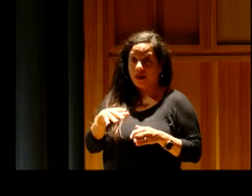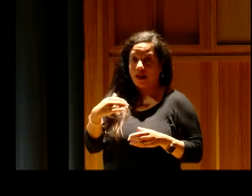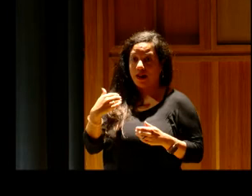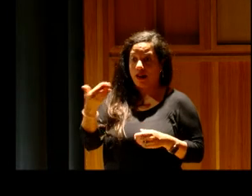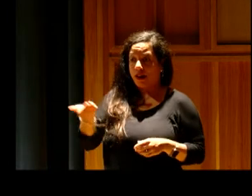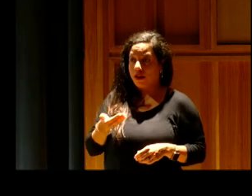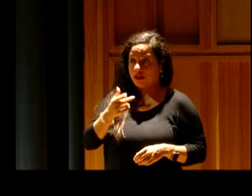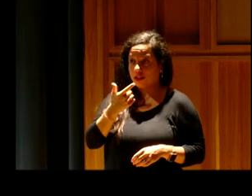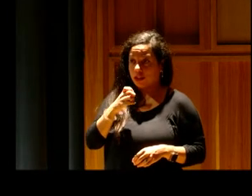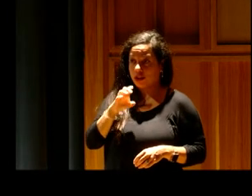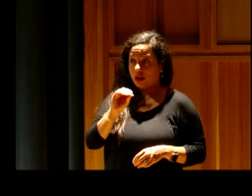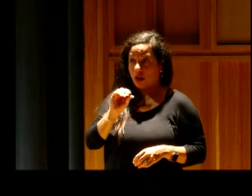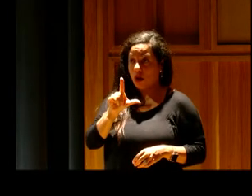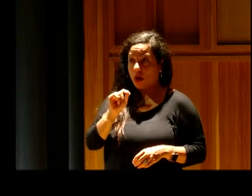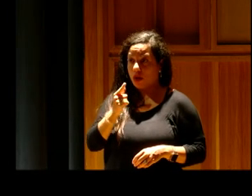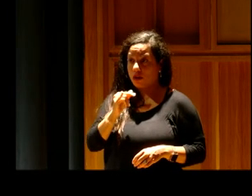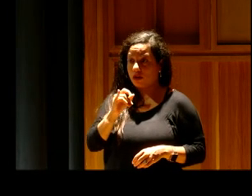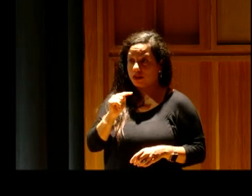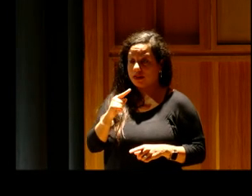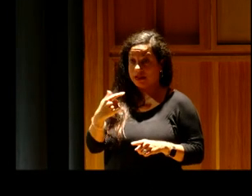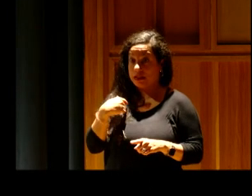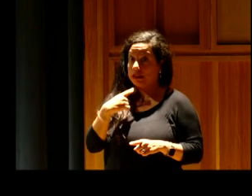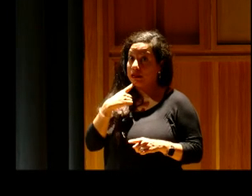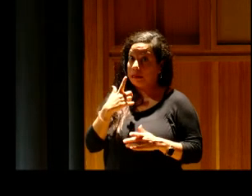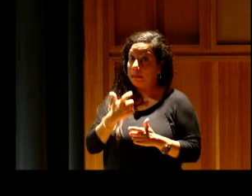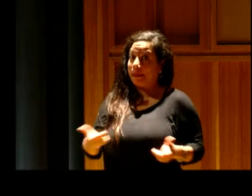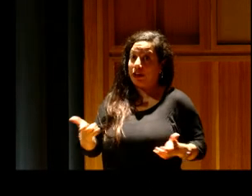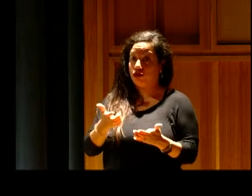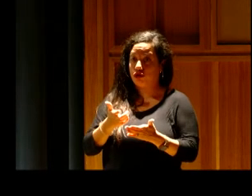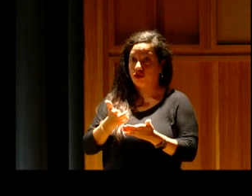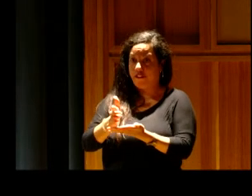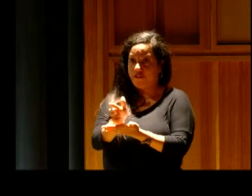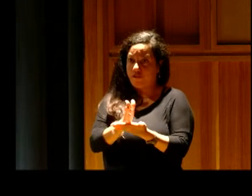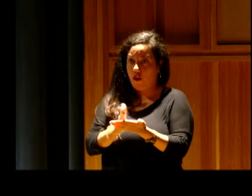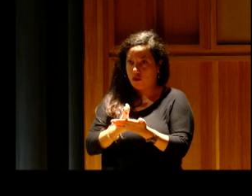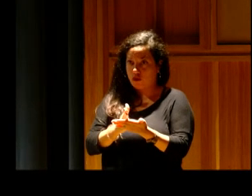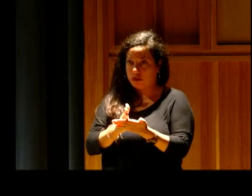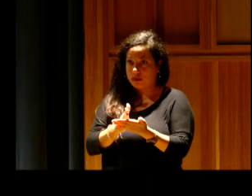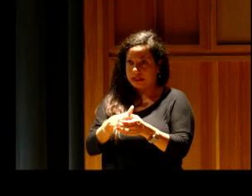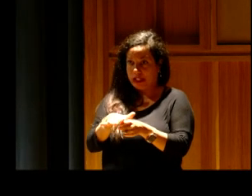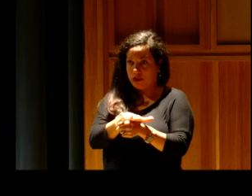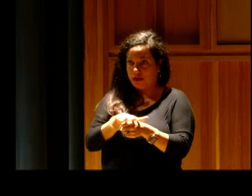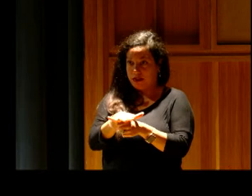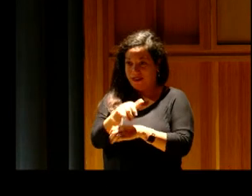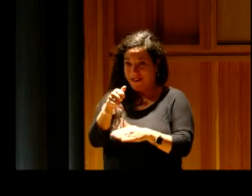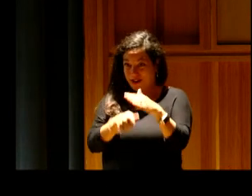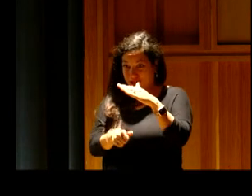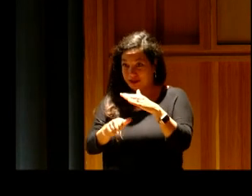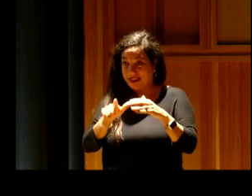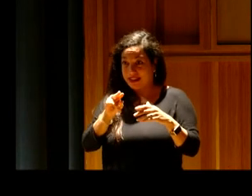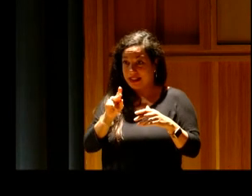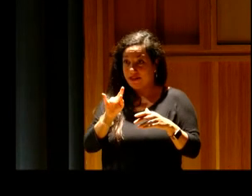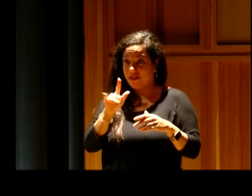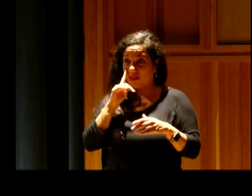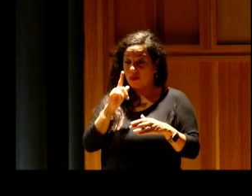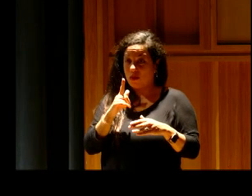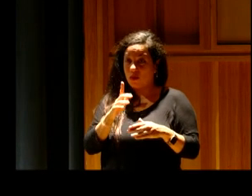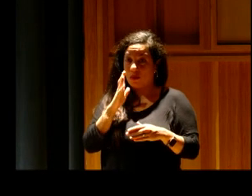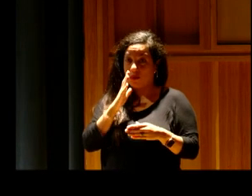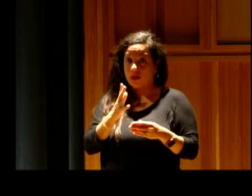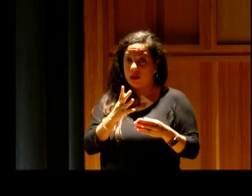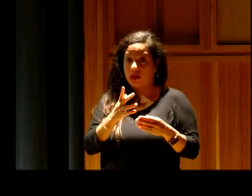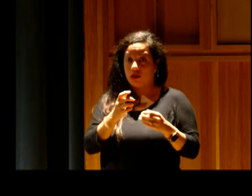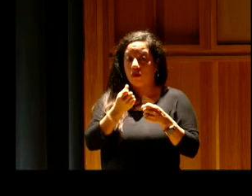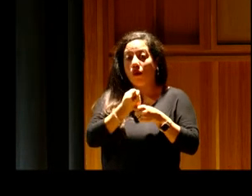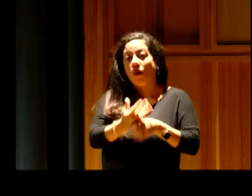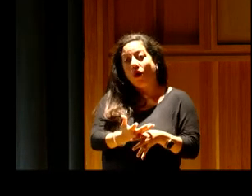demonstrated that a major fault zone ran right underneath the landfill site and would be a conduit for pollutants